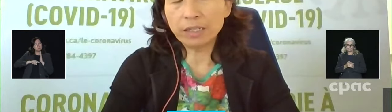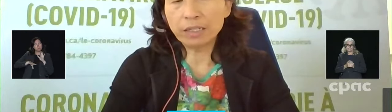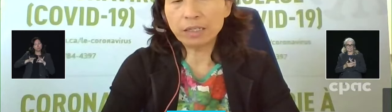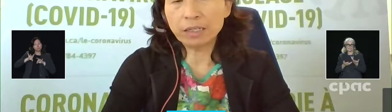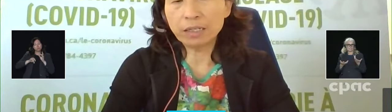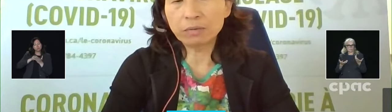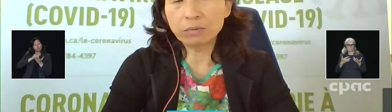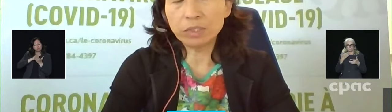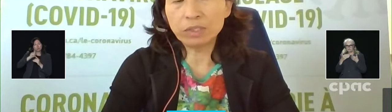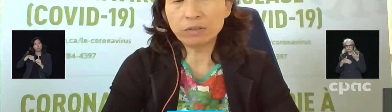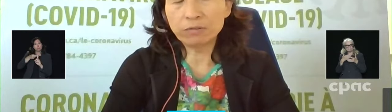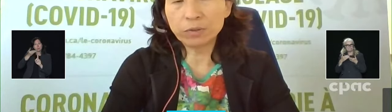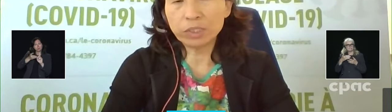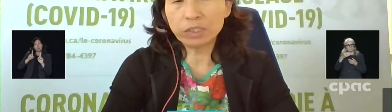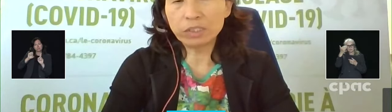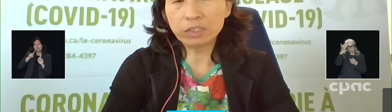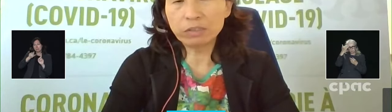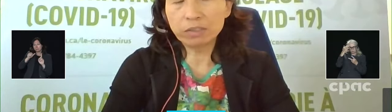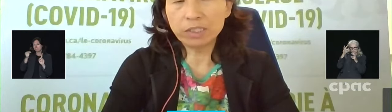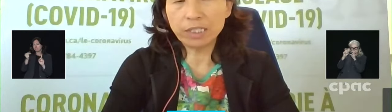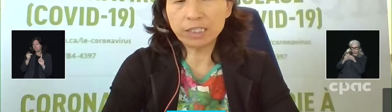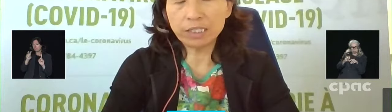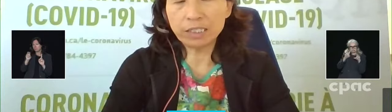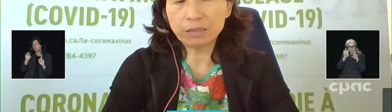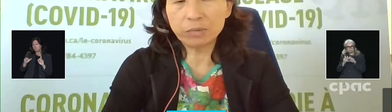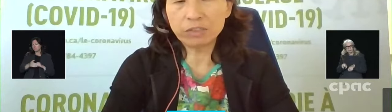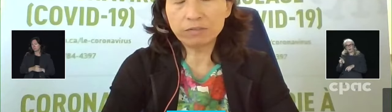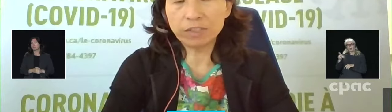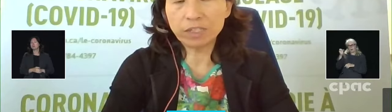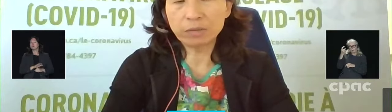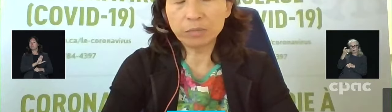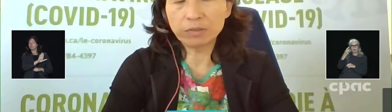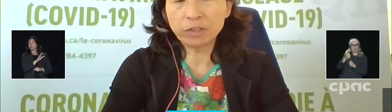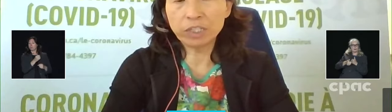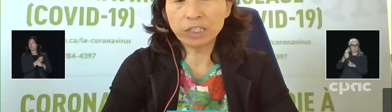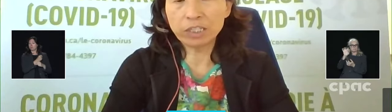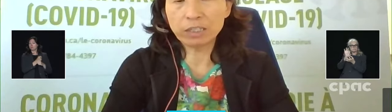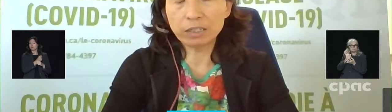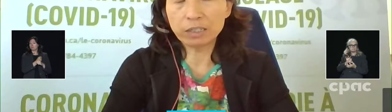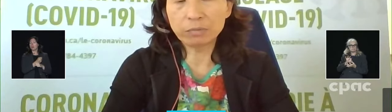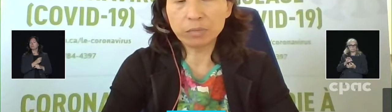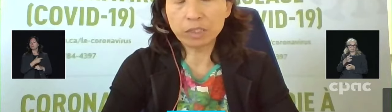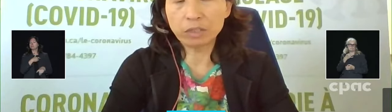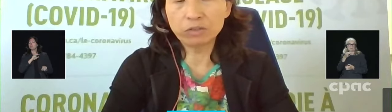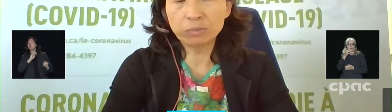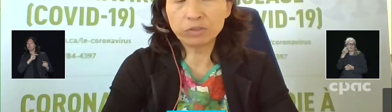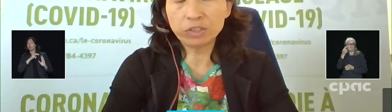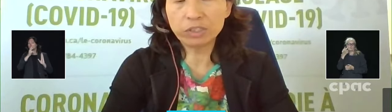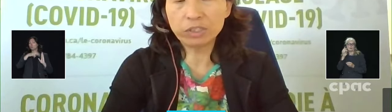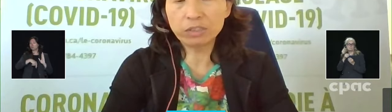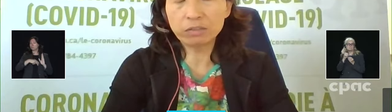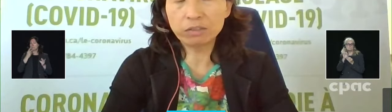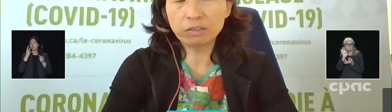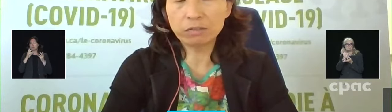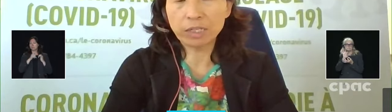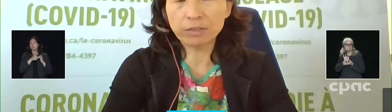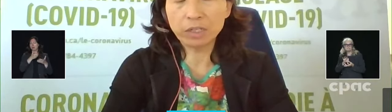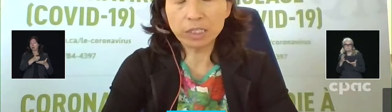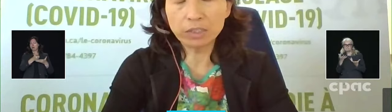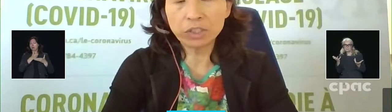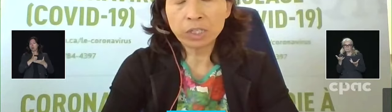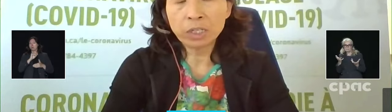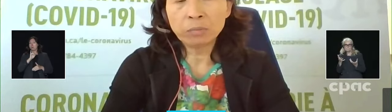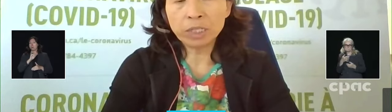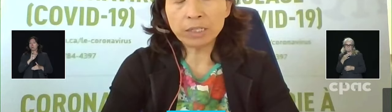So I think we look forward to the data in terms of further contribution to